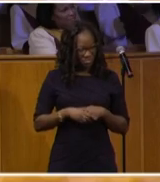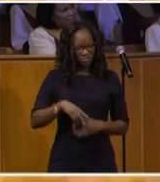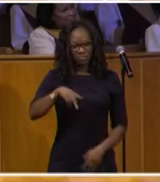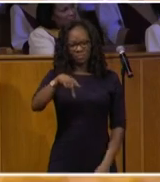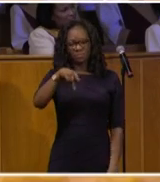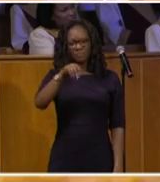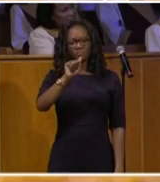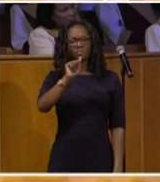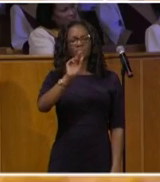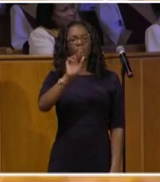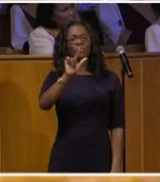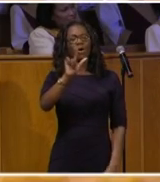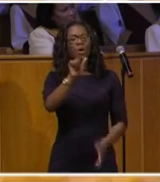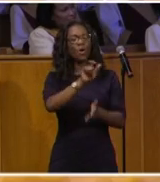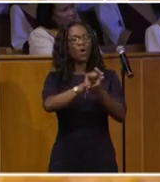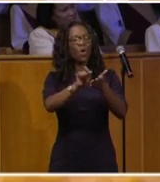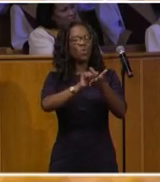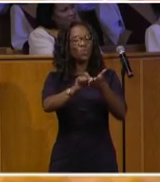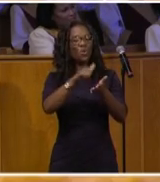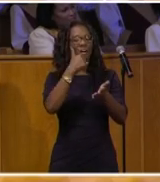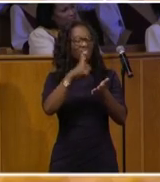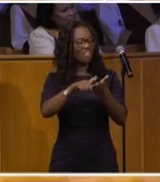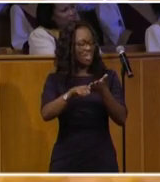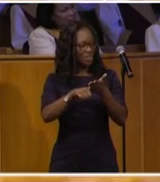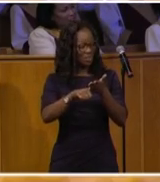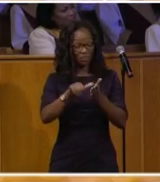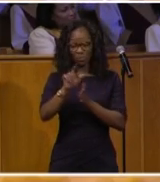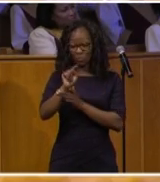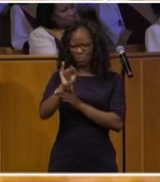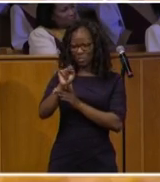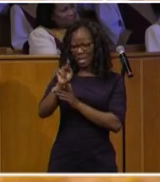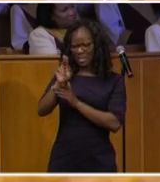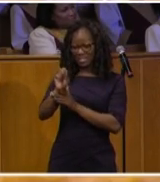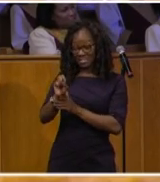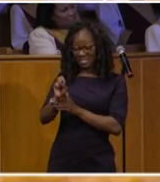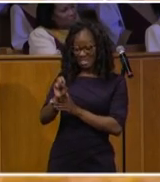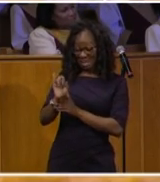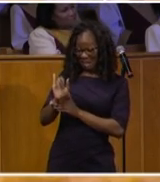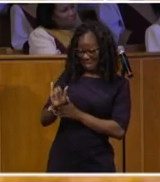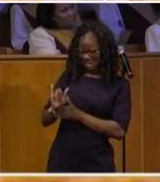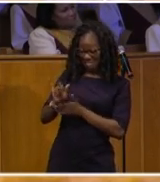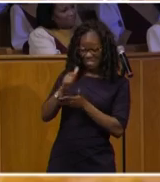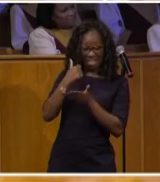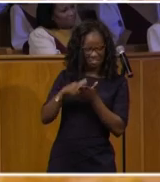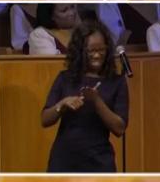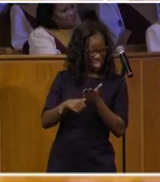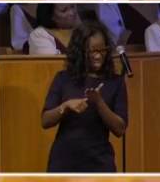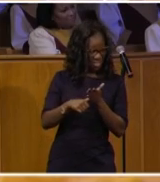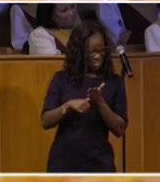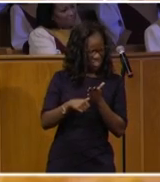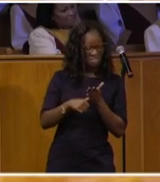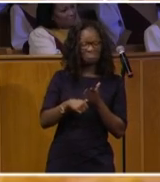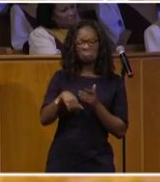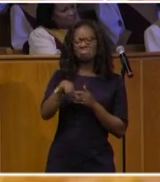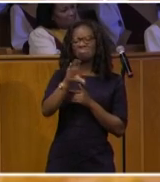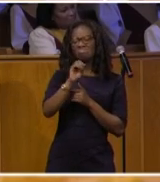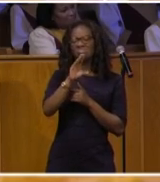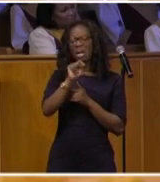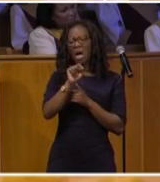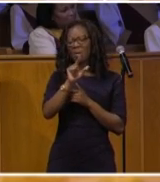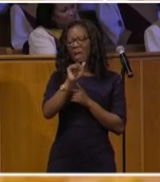Paul wrote a letter to Titus. And in that letter, he outlined a